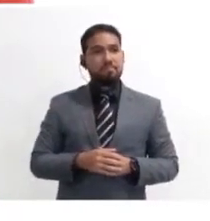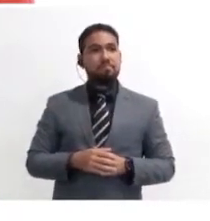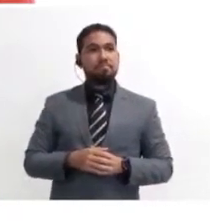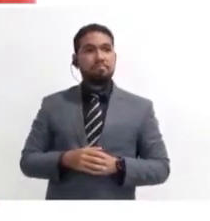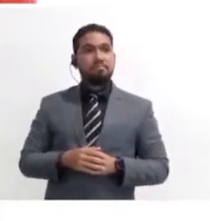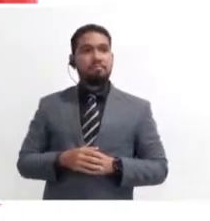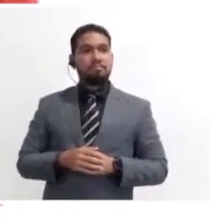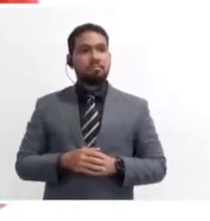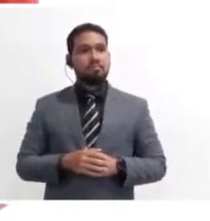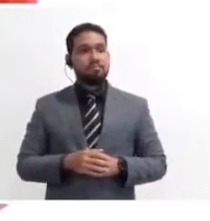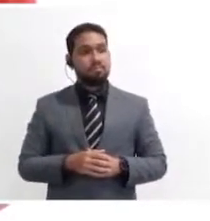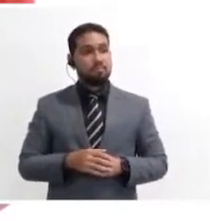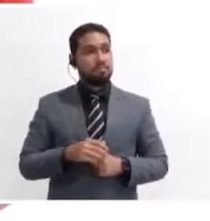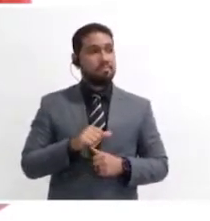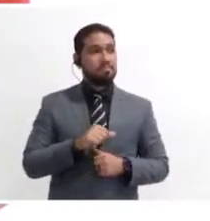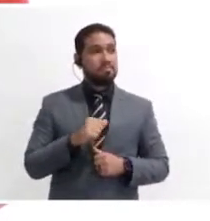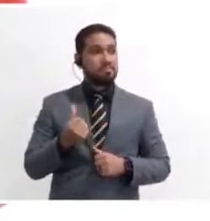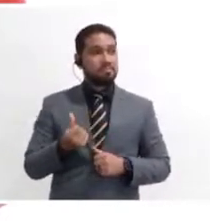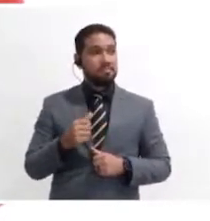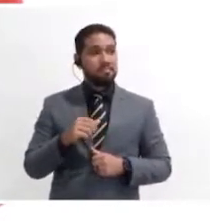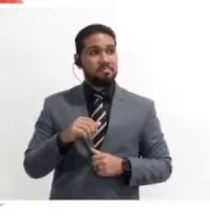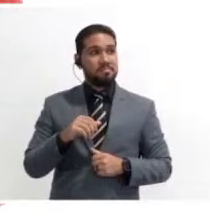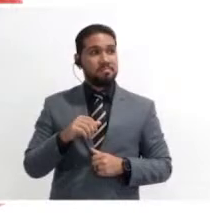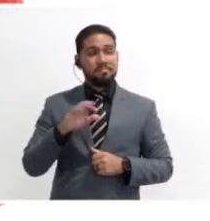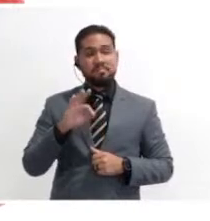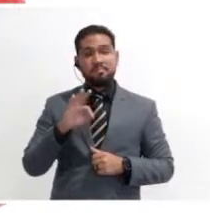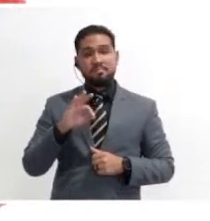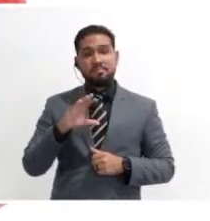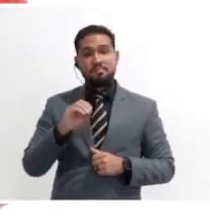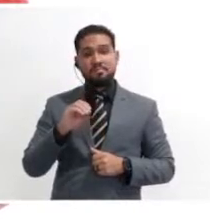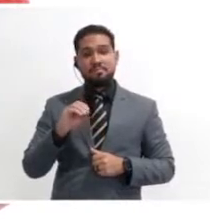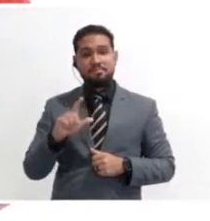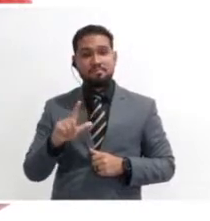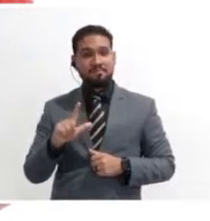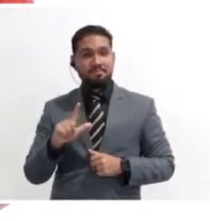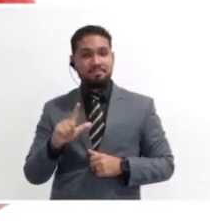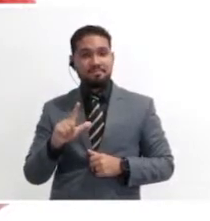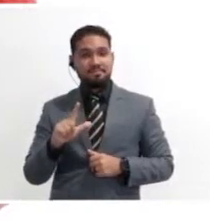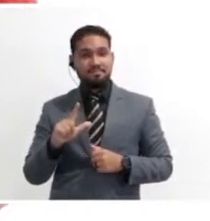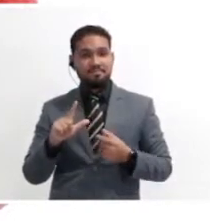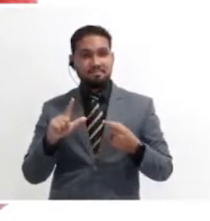So lead frame packages have become a lot more